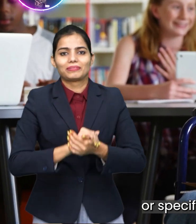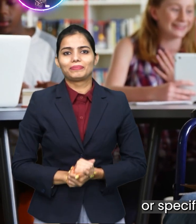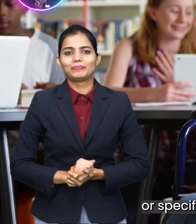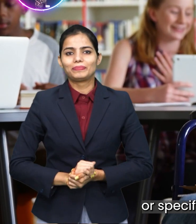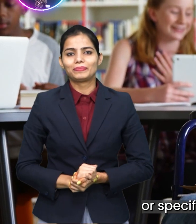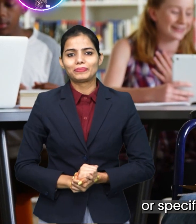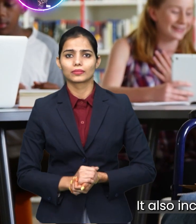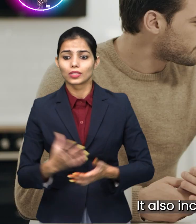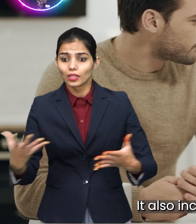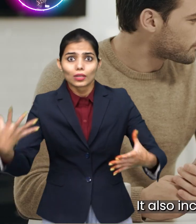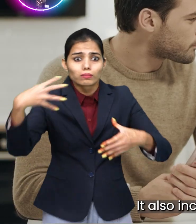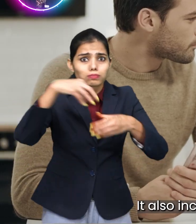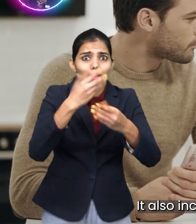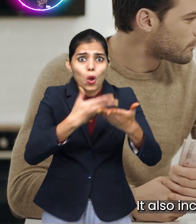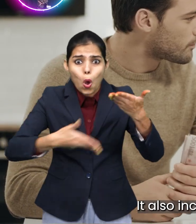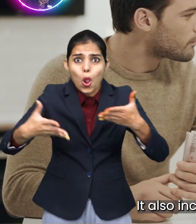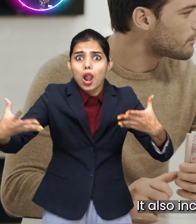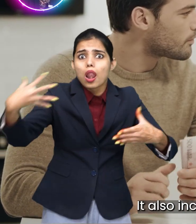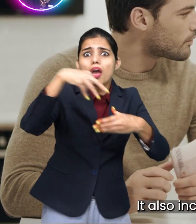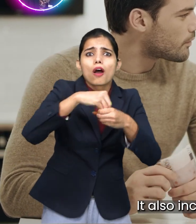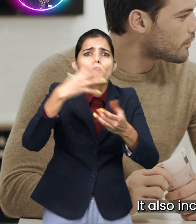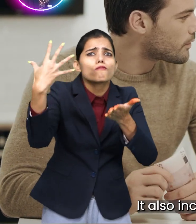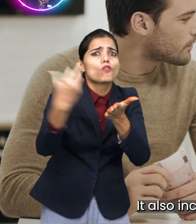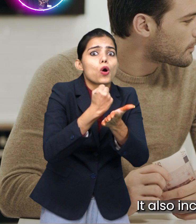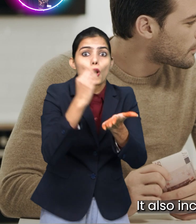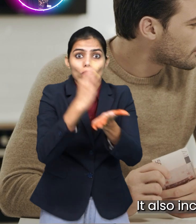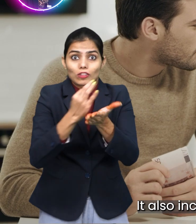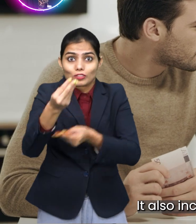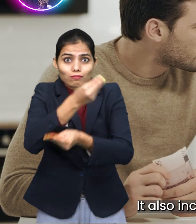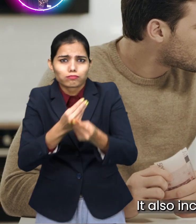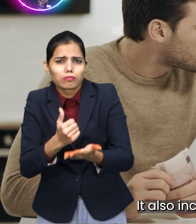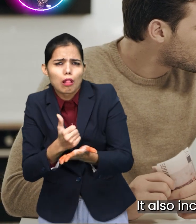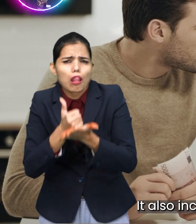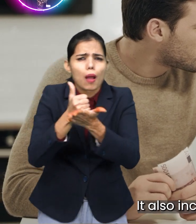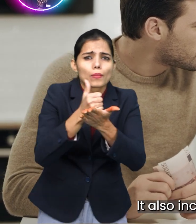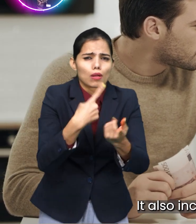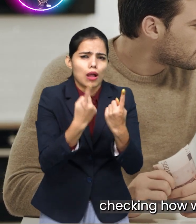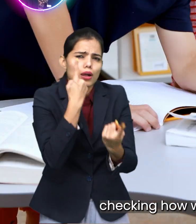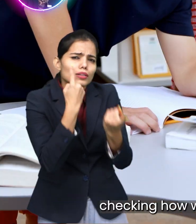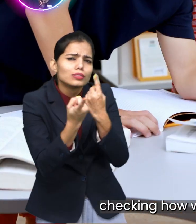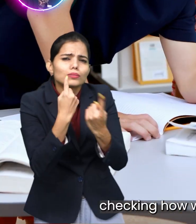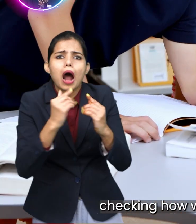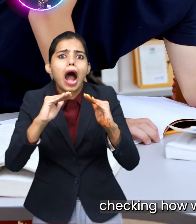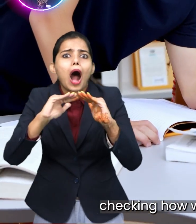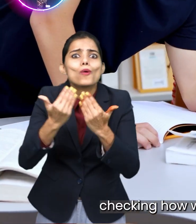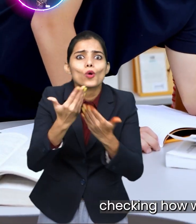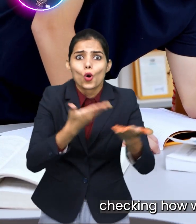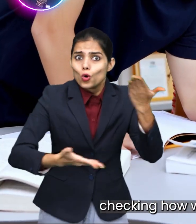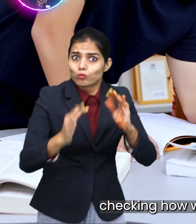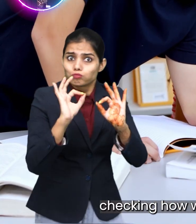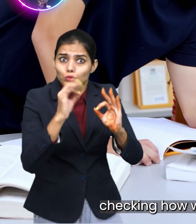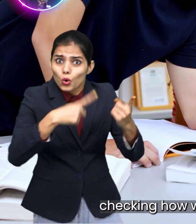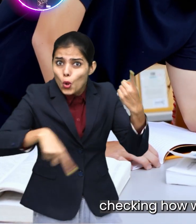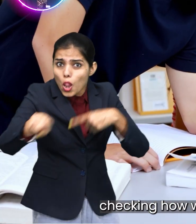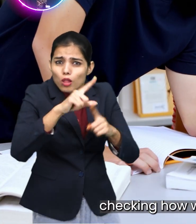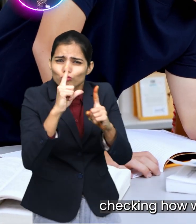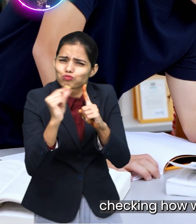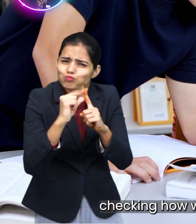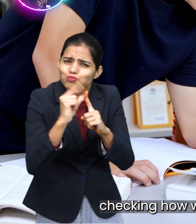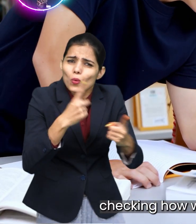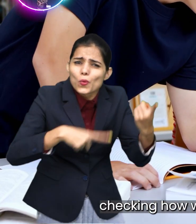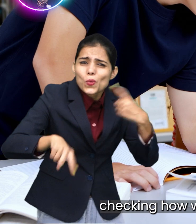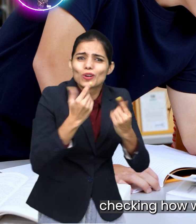school. It also includes getting financial help, checking how well they are doing in